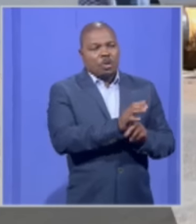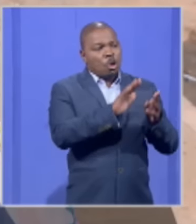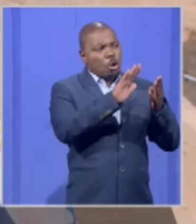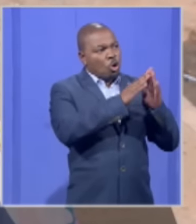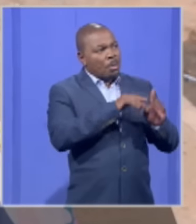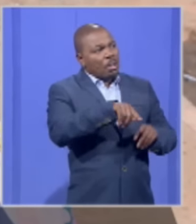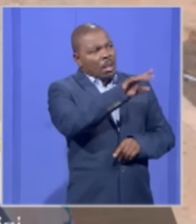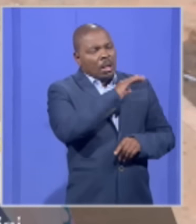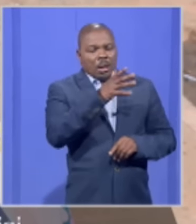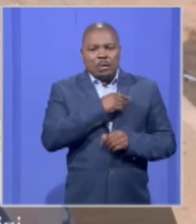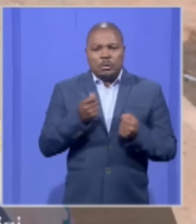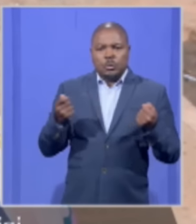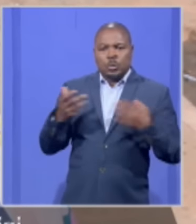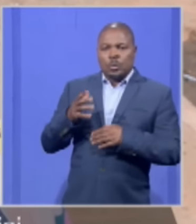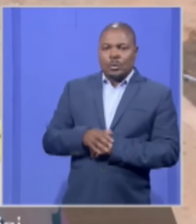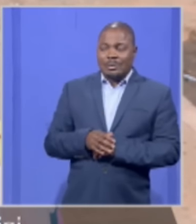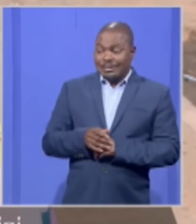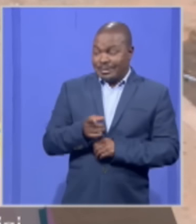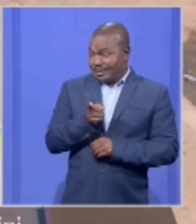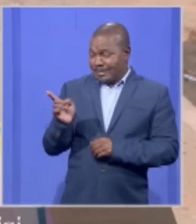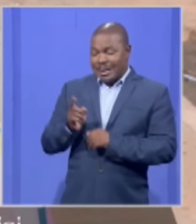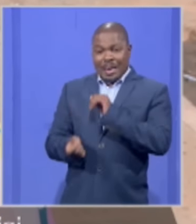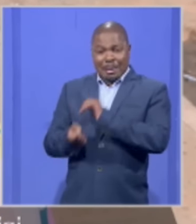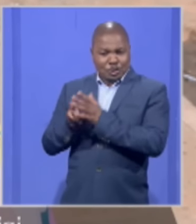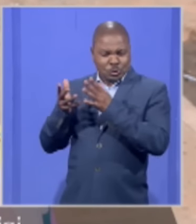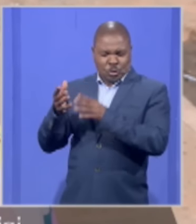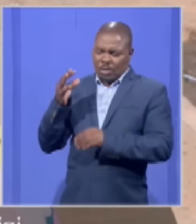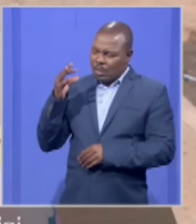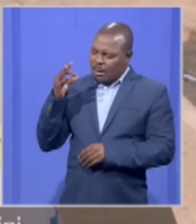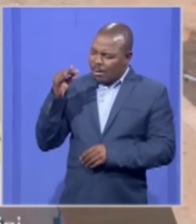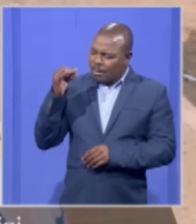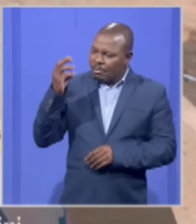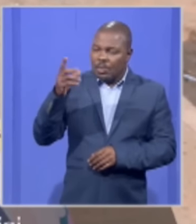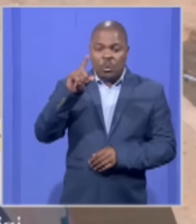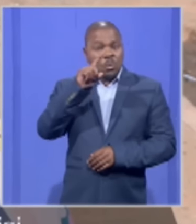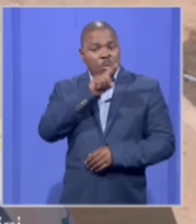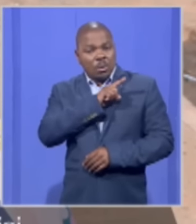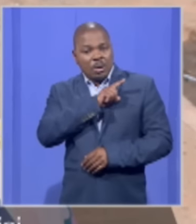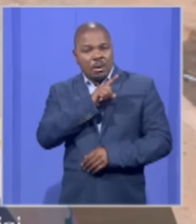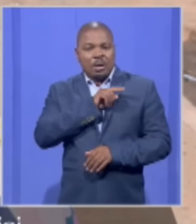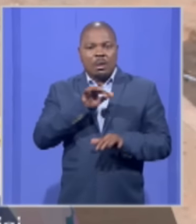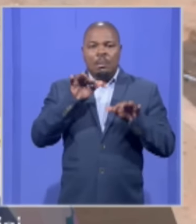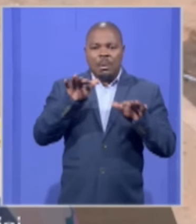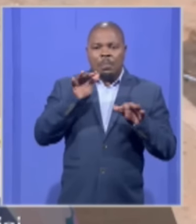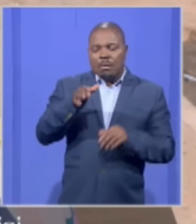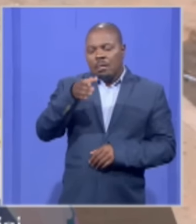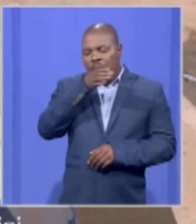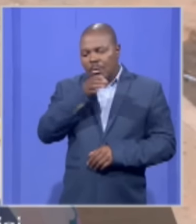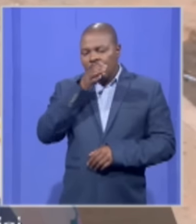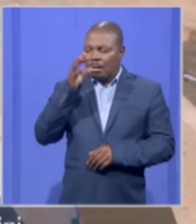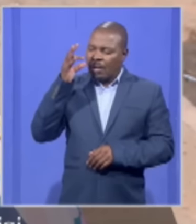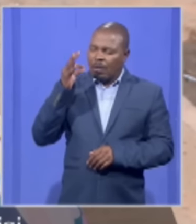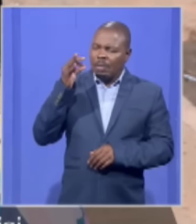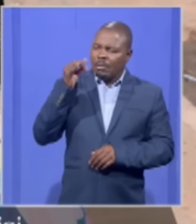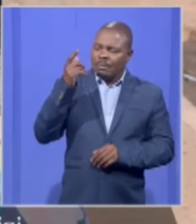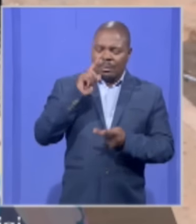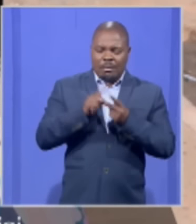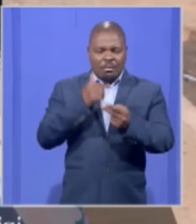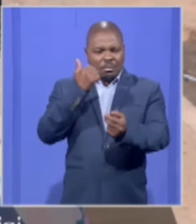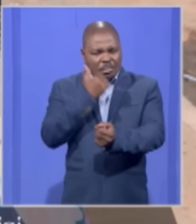tshohile. These things happen every day because of the people drinking every day, people using